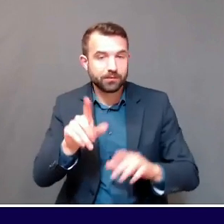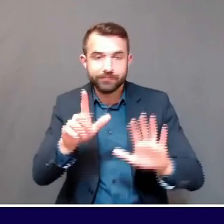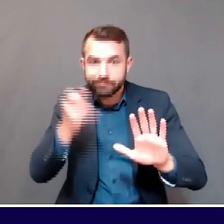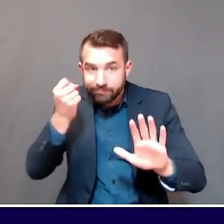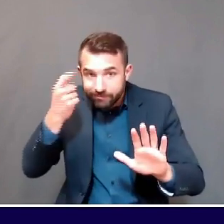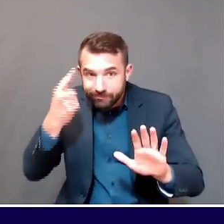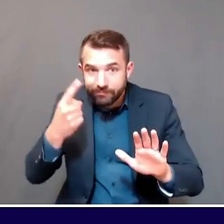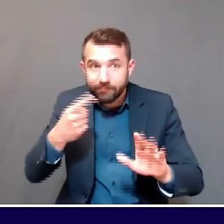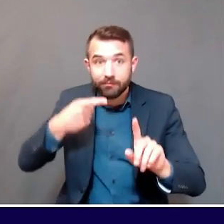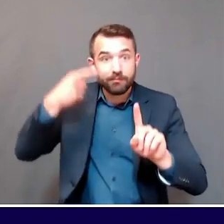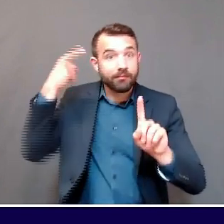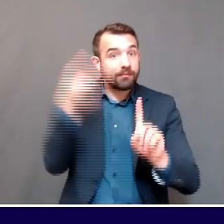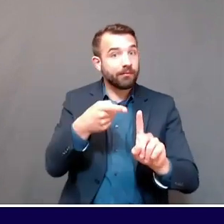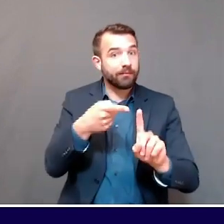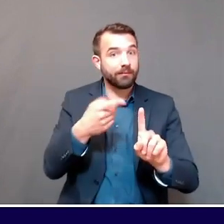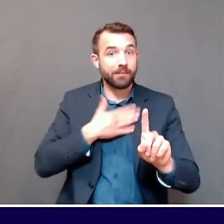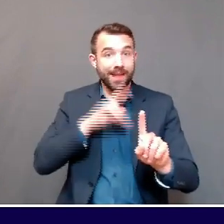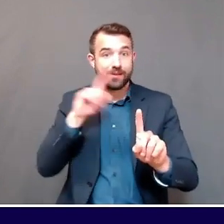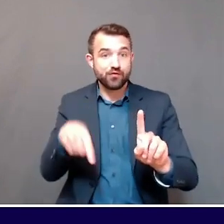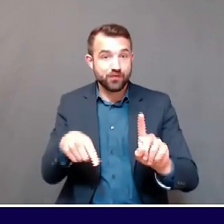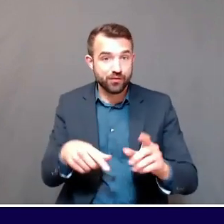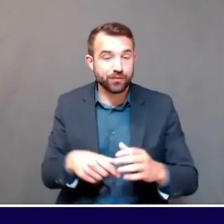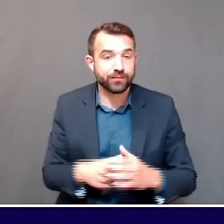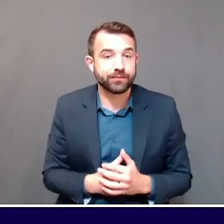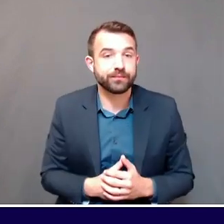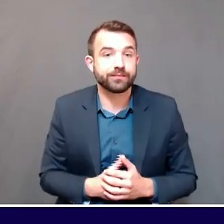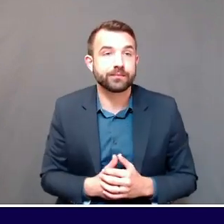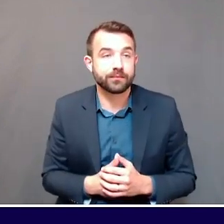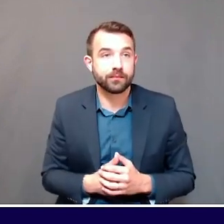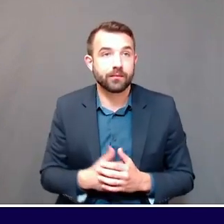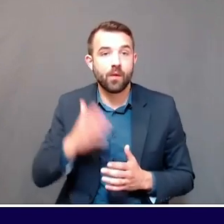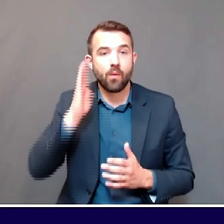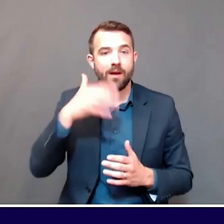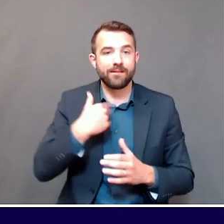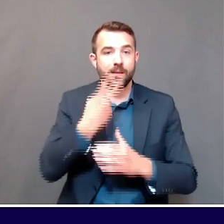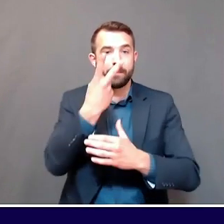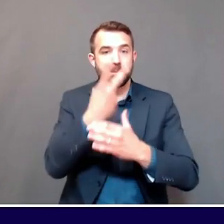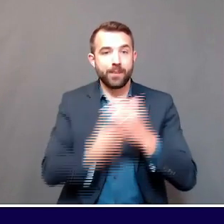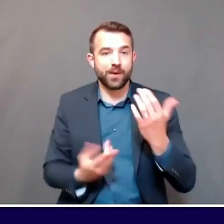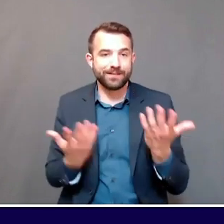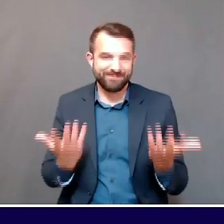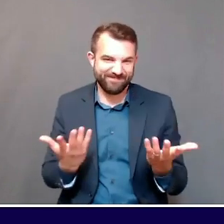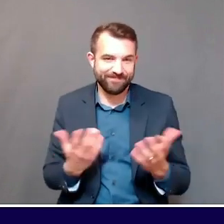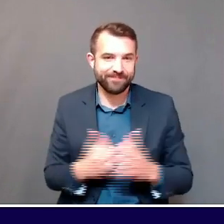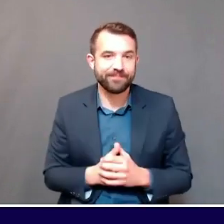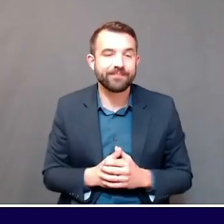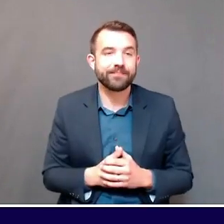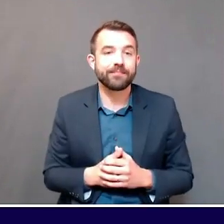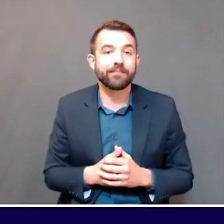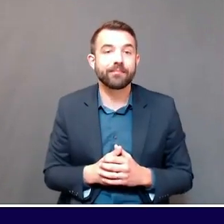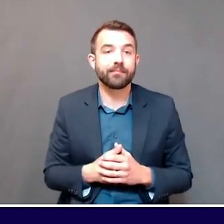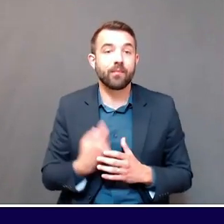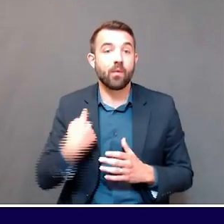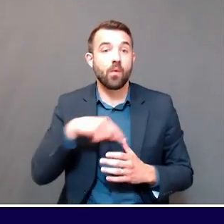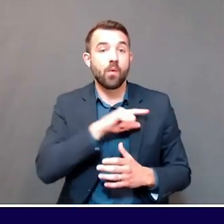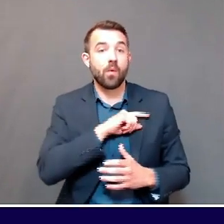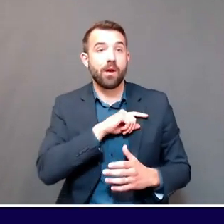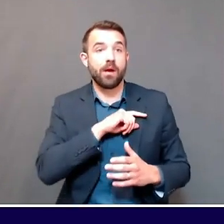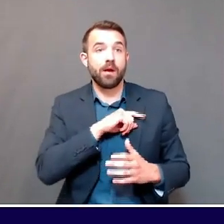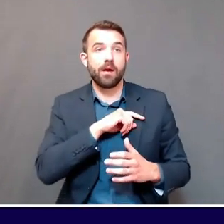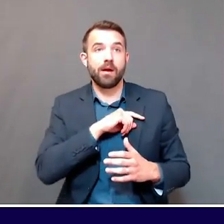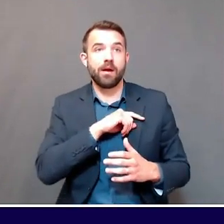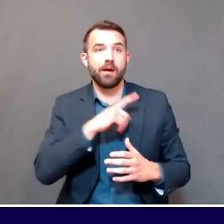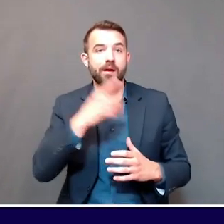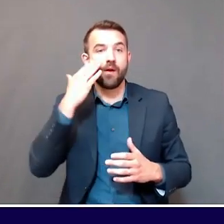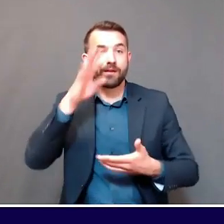precise in my answer, but the answer to what I'm going to say is both. We need to be expanding along two different axes. The first is in